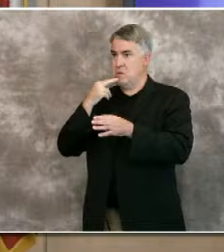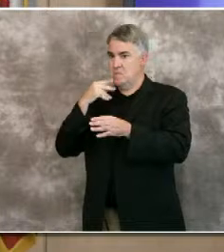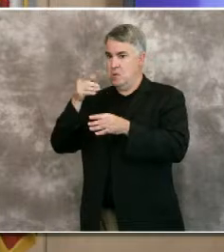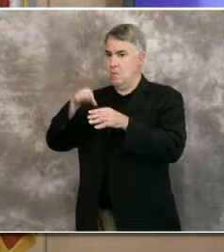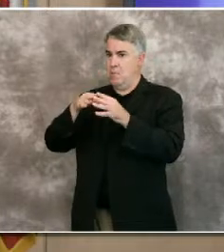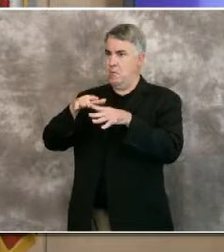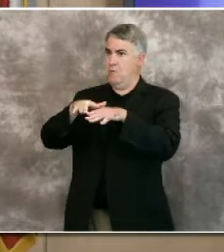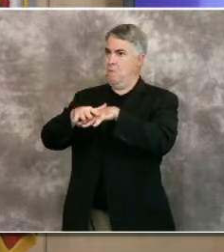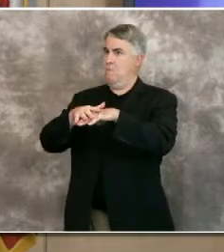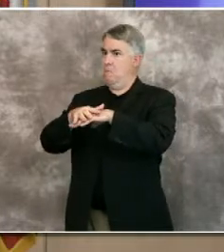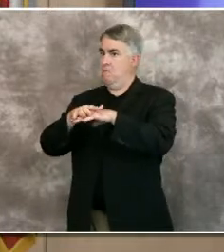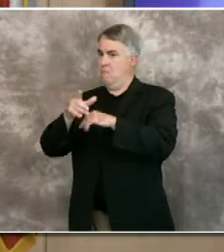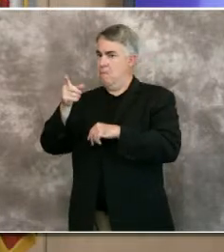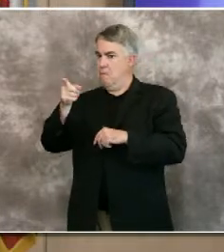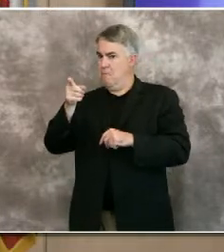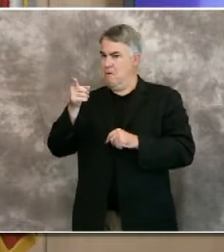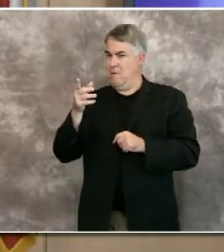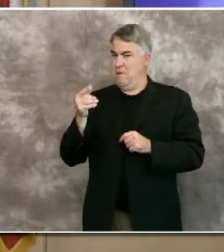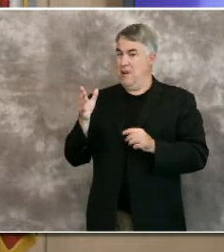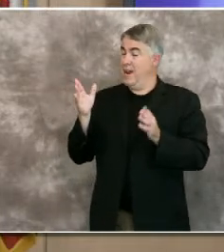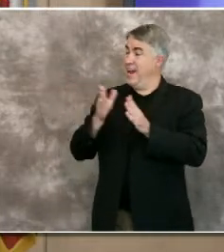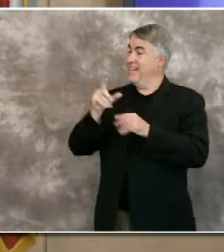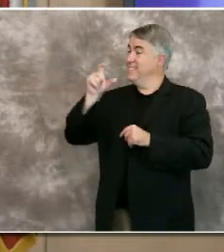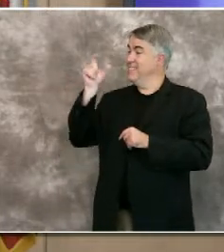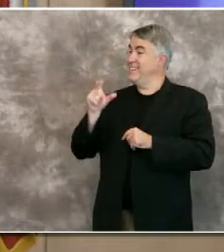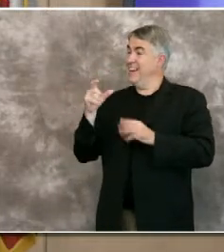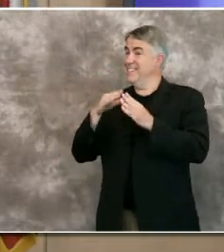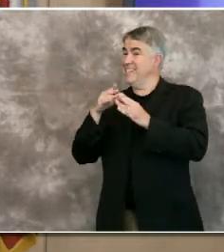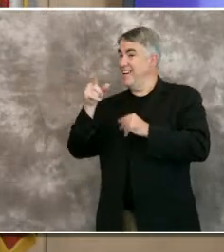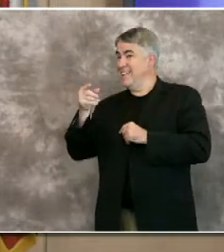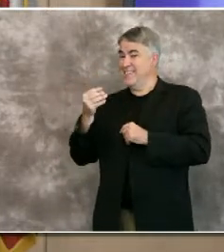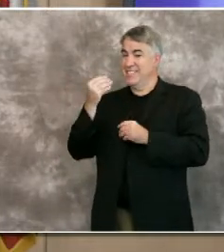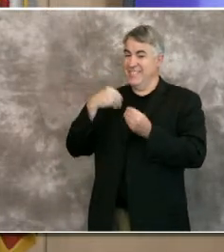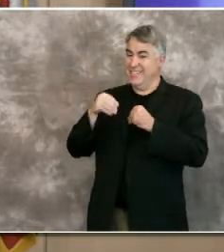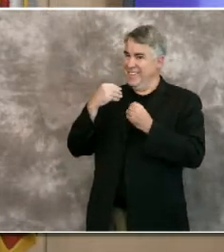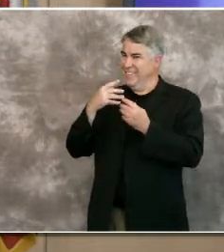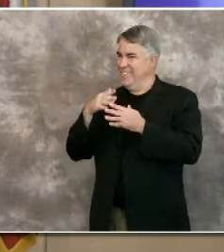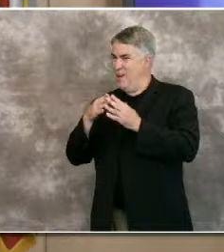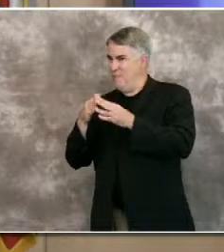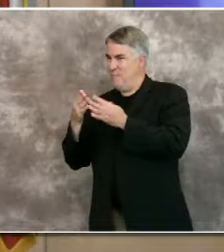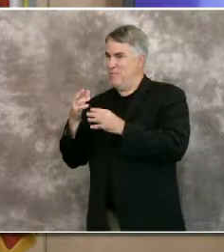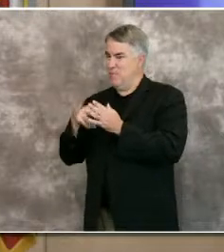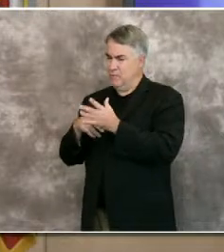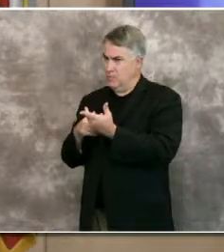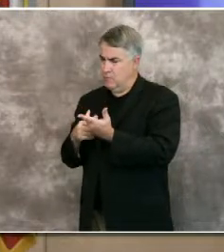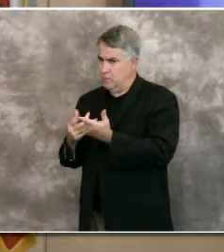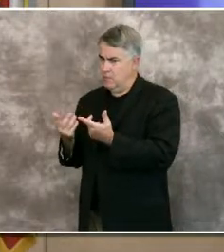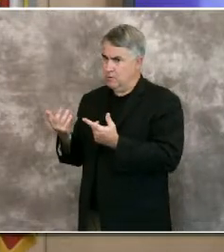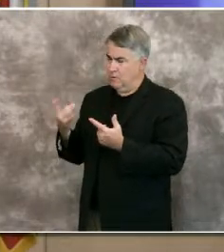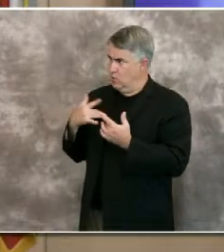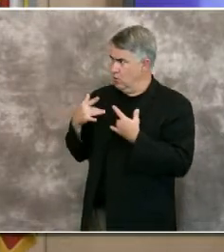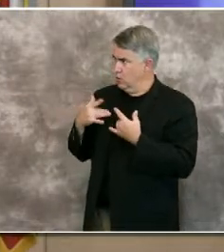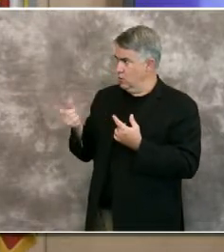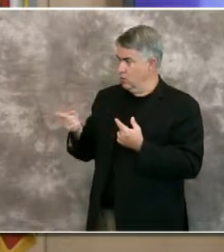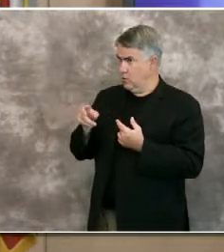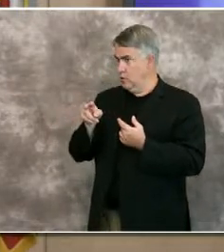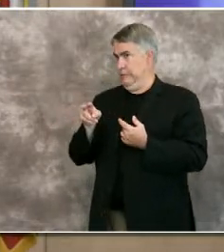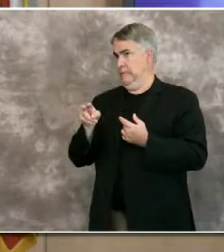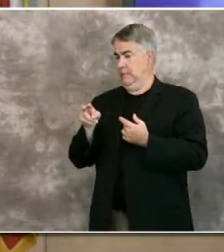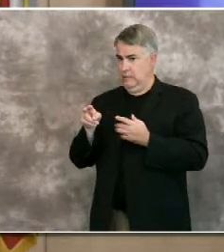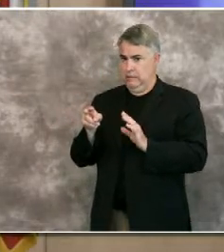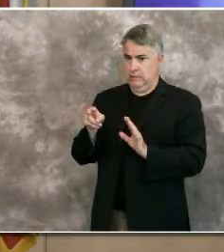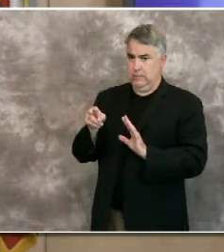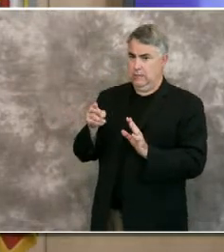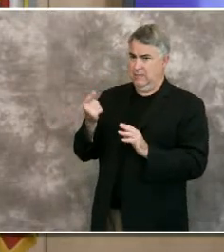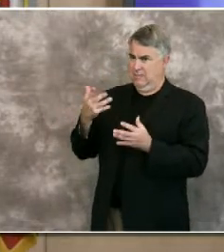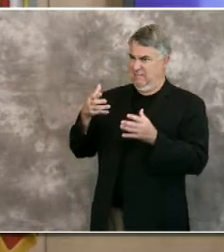happening in Little Italy. How concerned are you about, more people gathering like that? And what kind of political